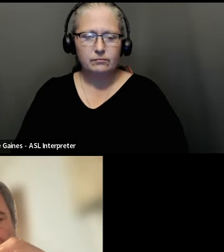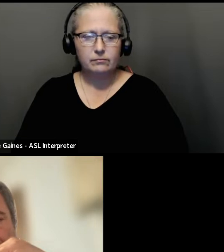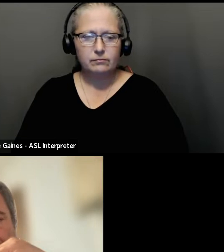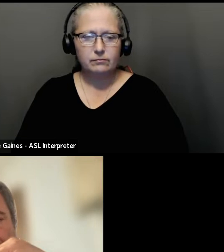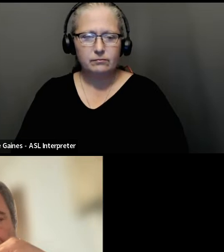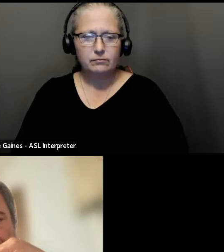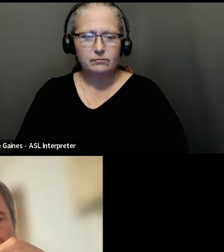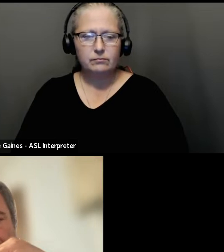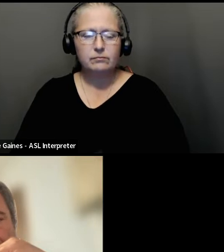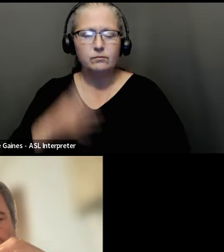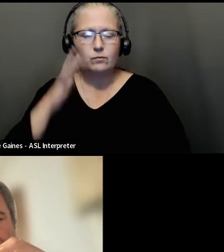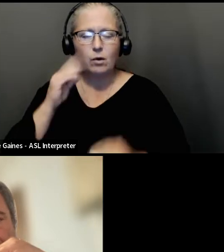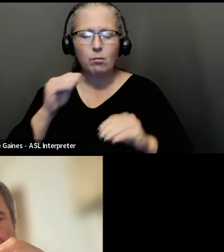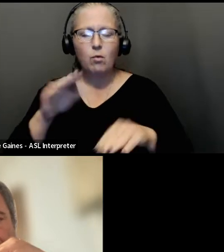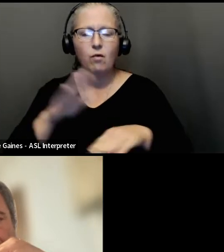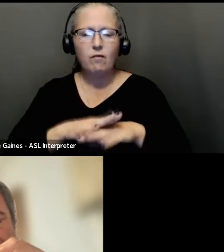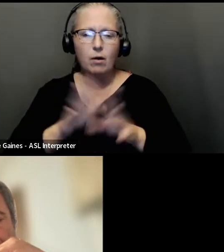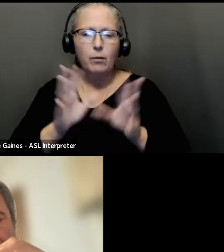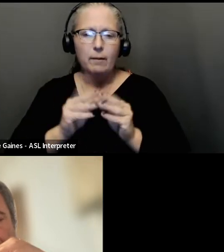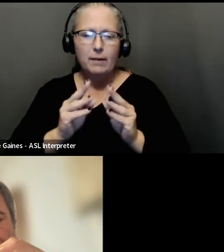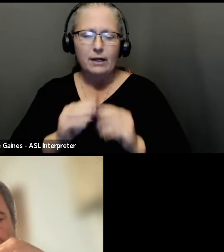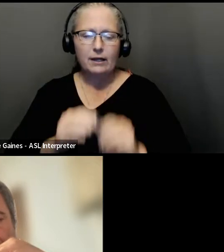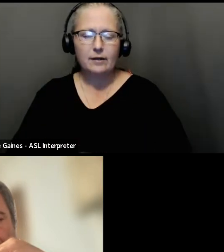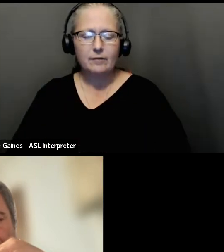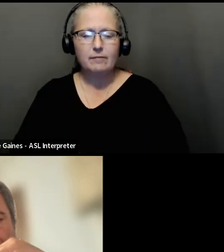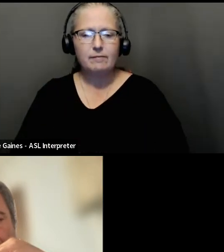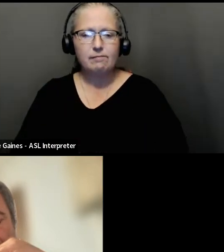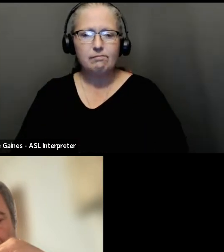We will move on with the meeting.